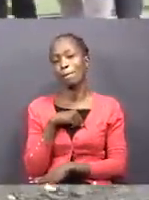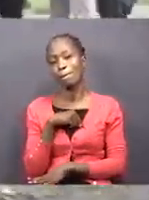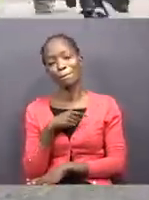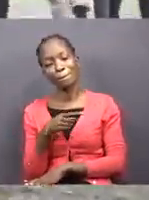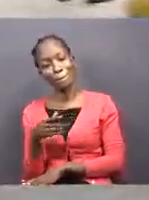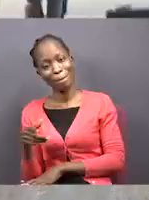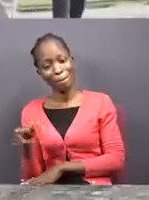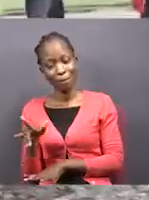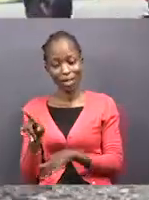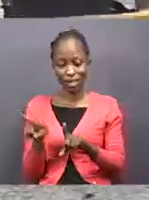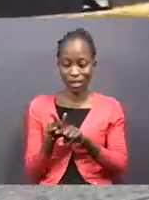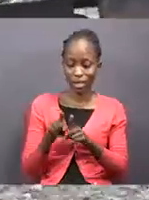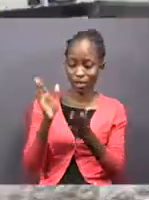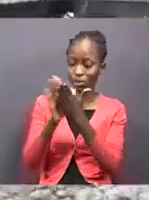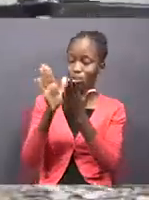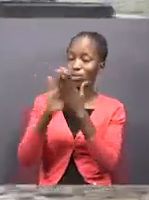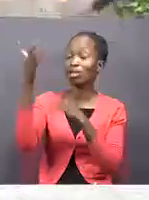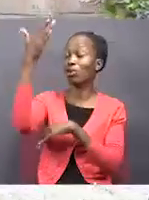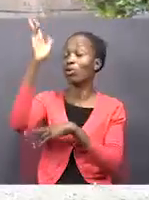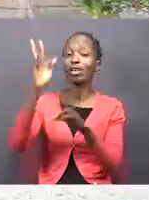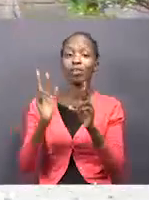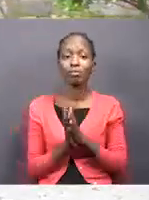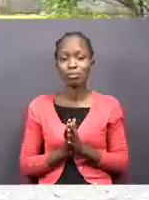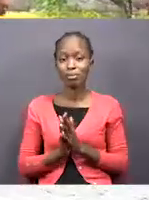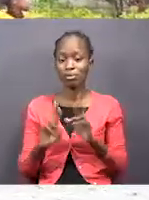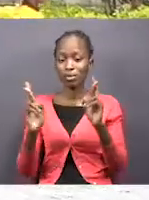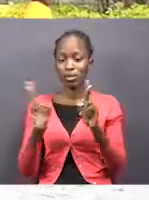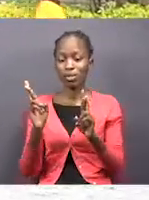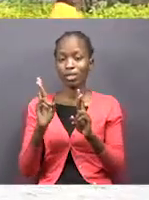as we praise our God, ready to do the pledges.